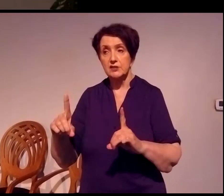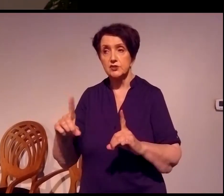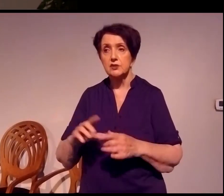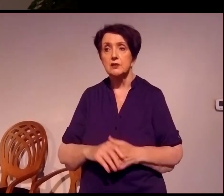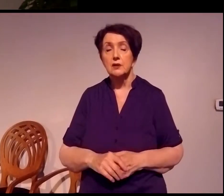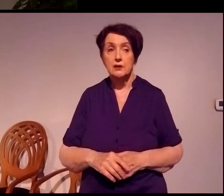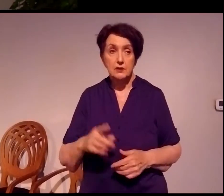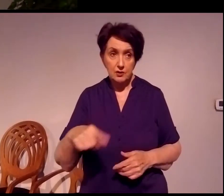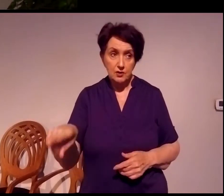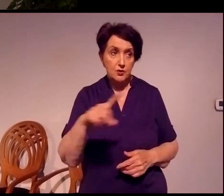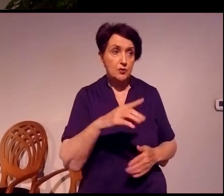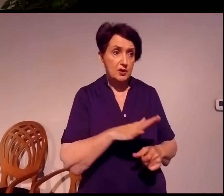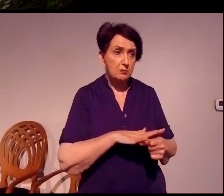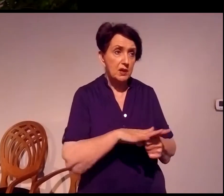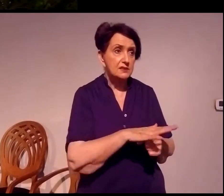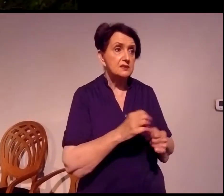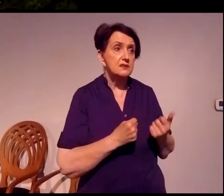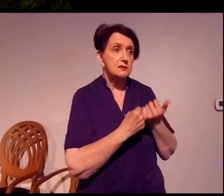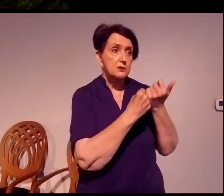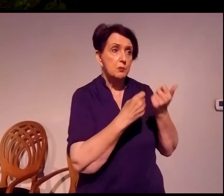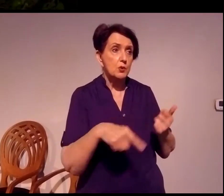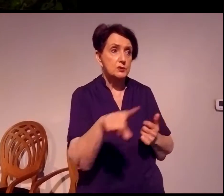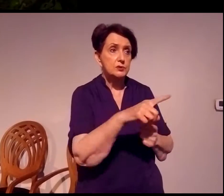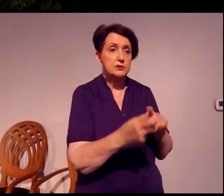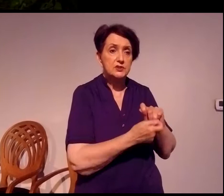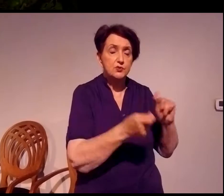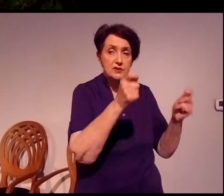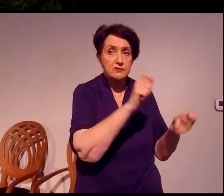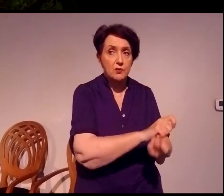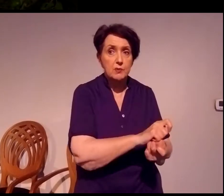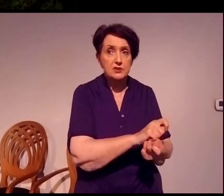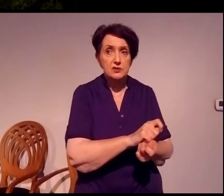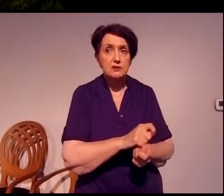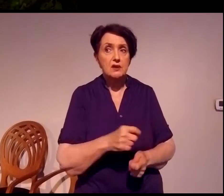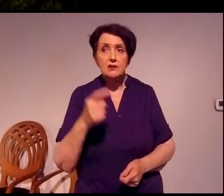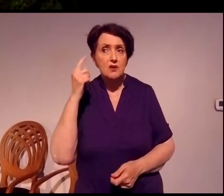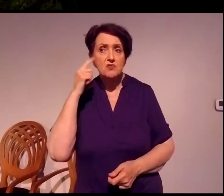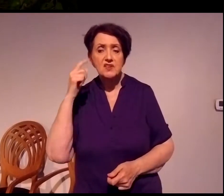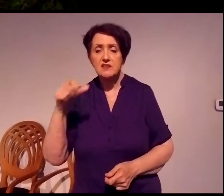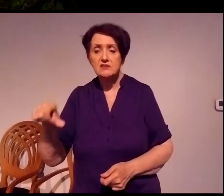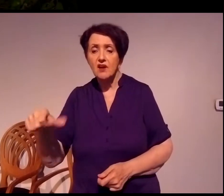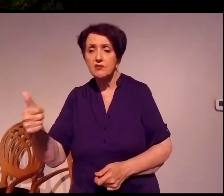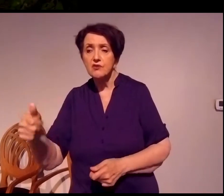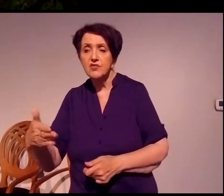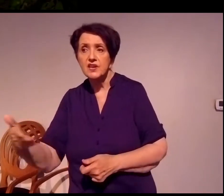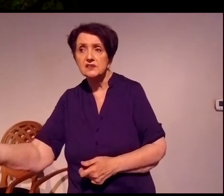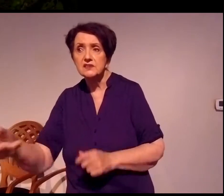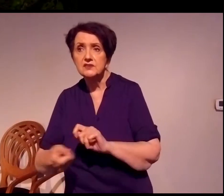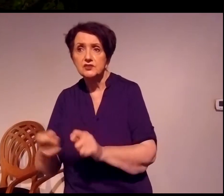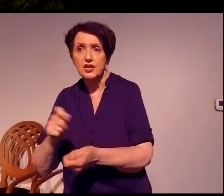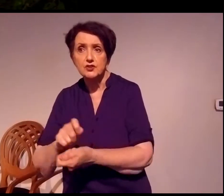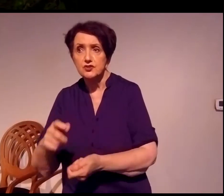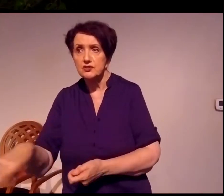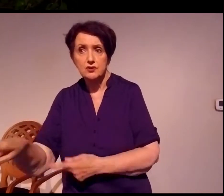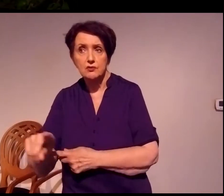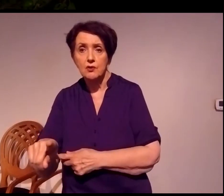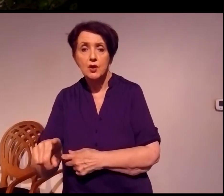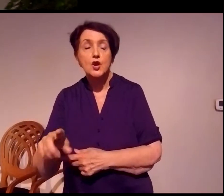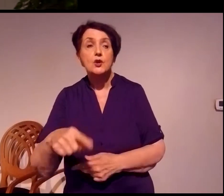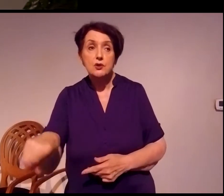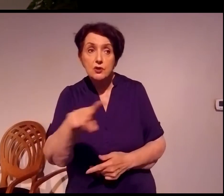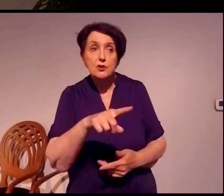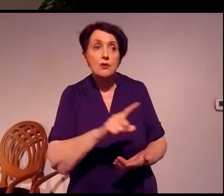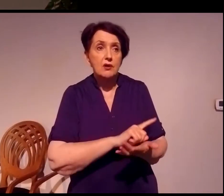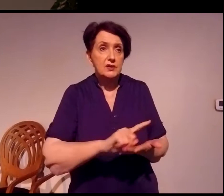that transformation to stop thinking that there's anything out there that has power over you. You are a divine